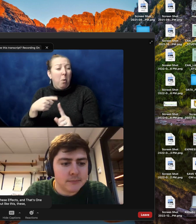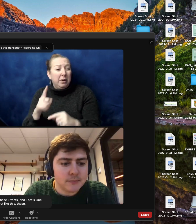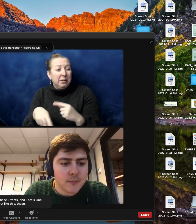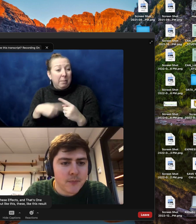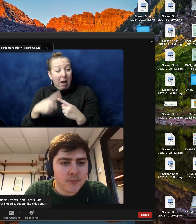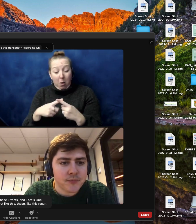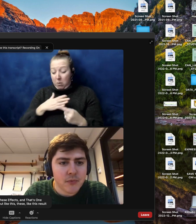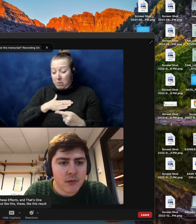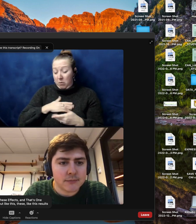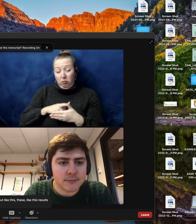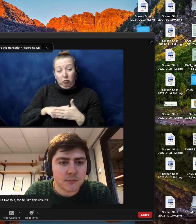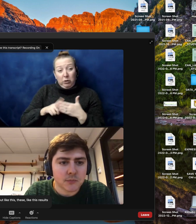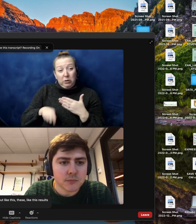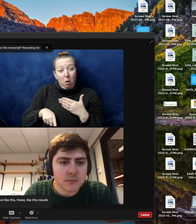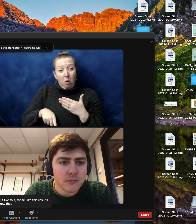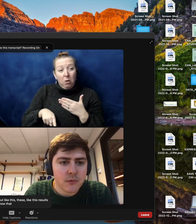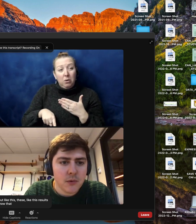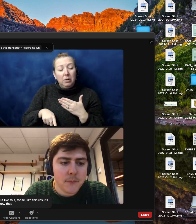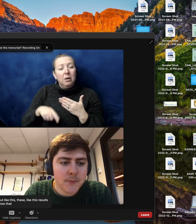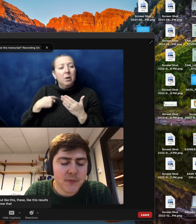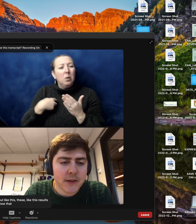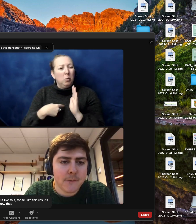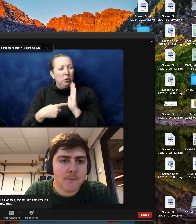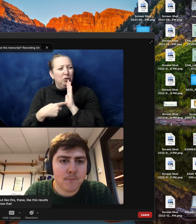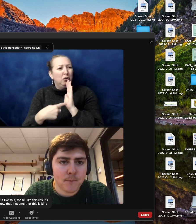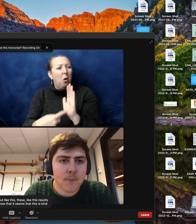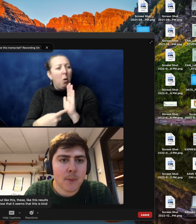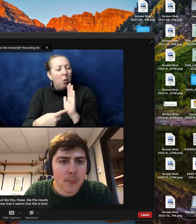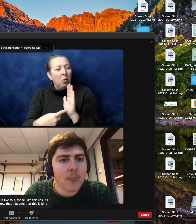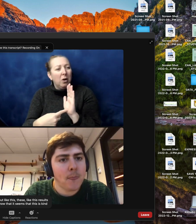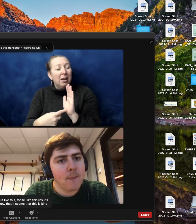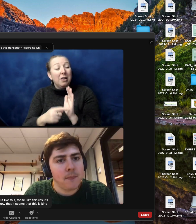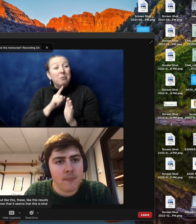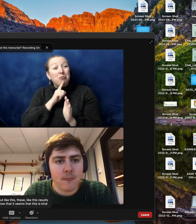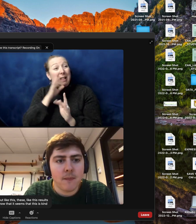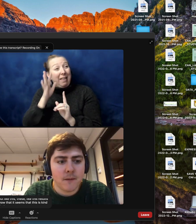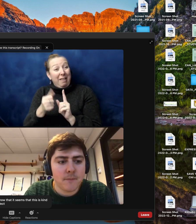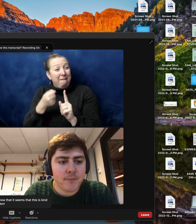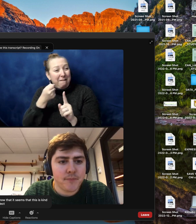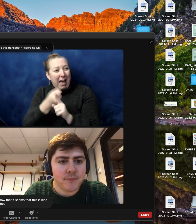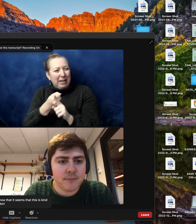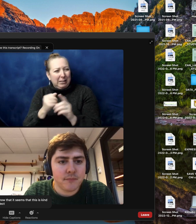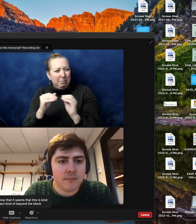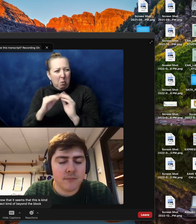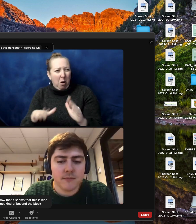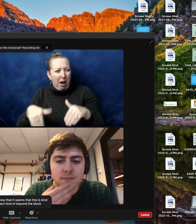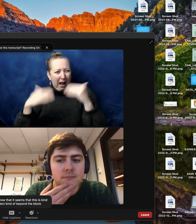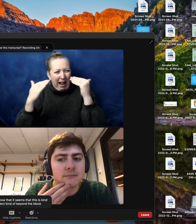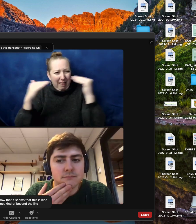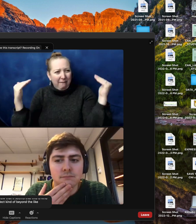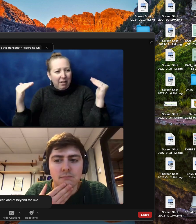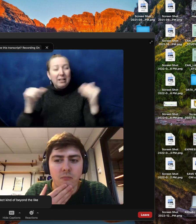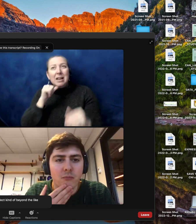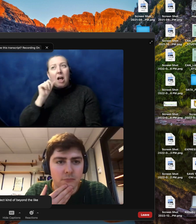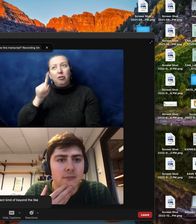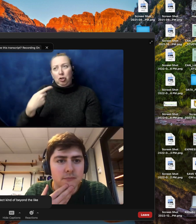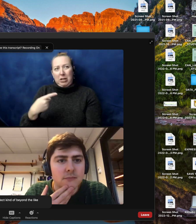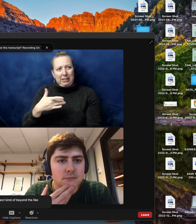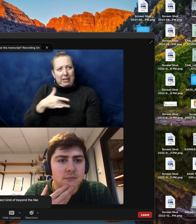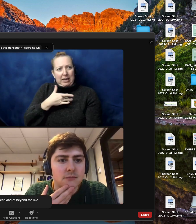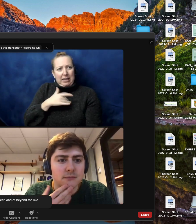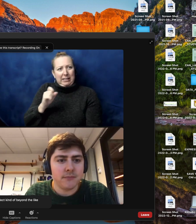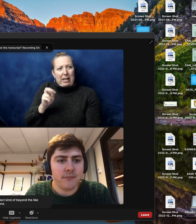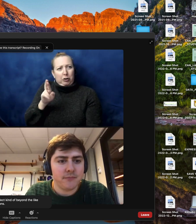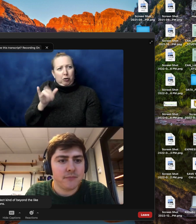result, that we kind of show that it seems that this is kind of a high level effect, kind of beyond the like sensory